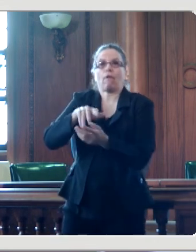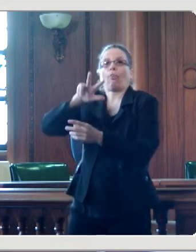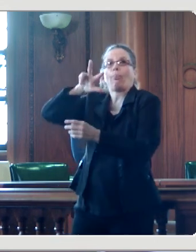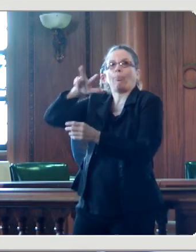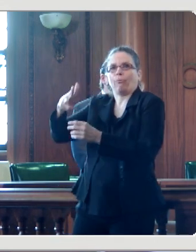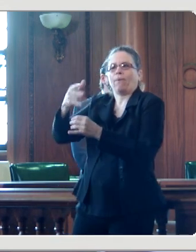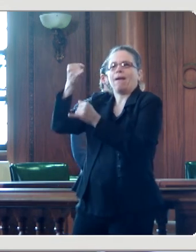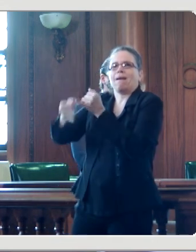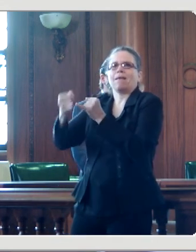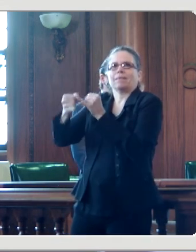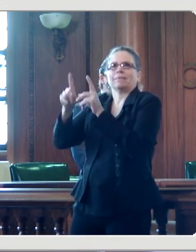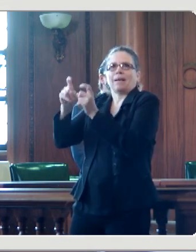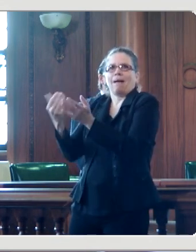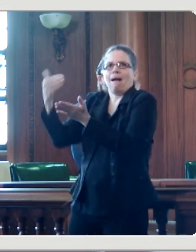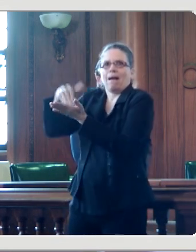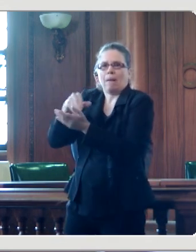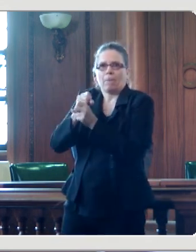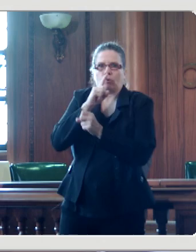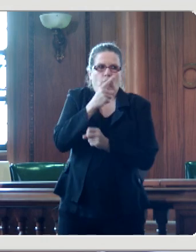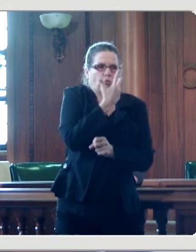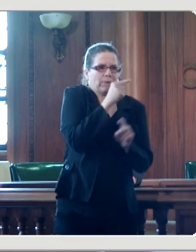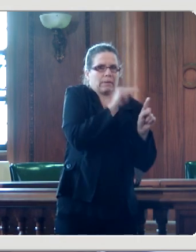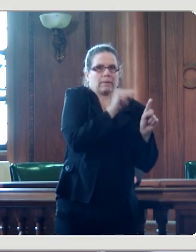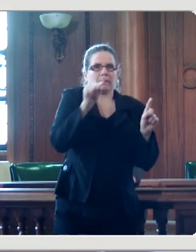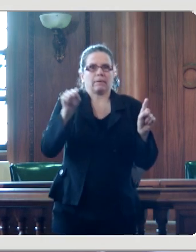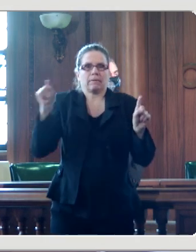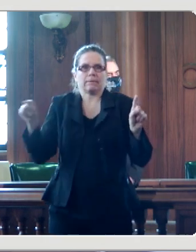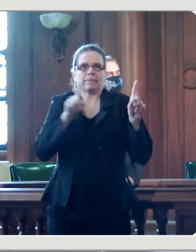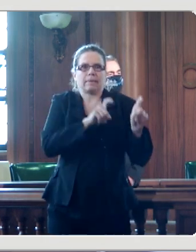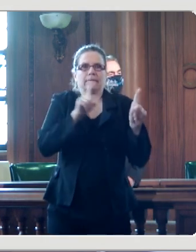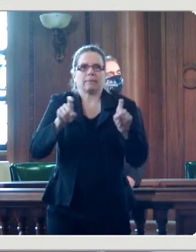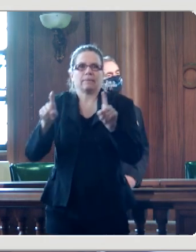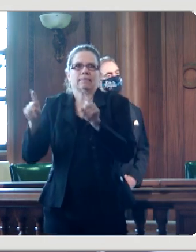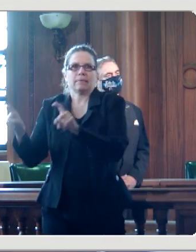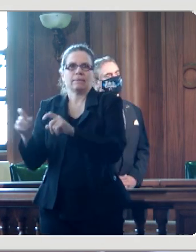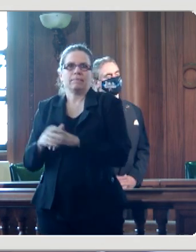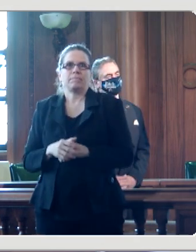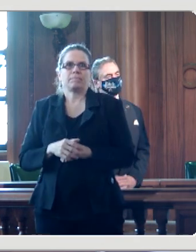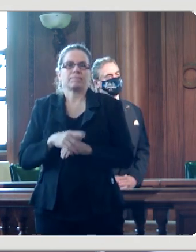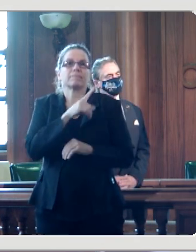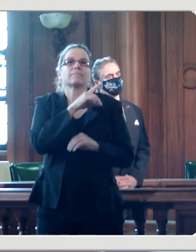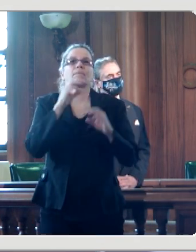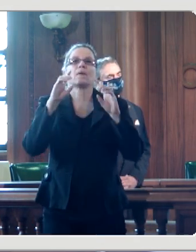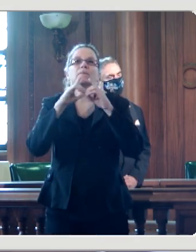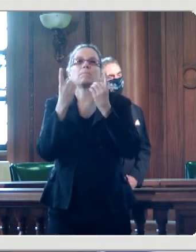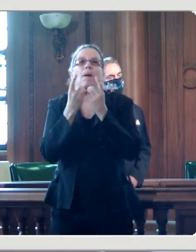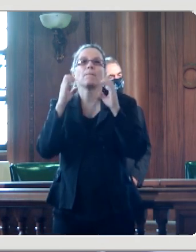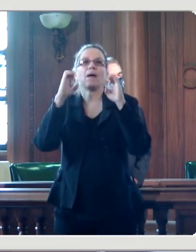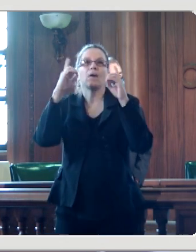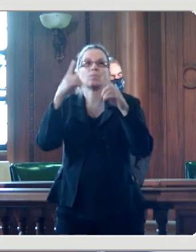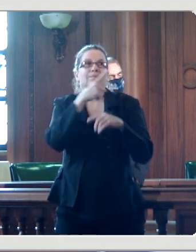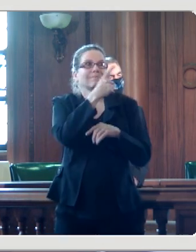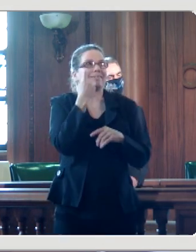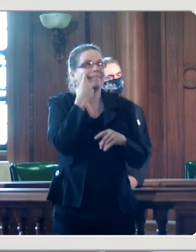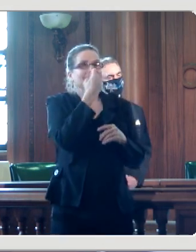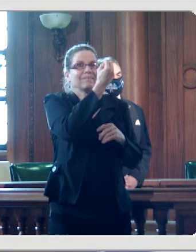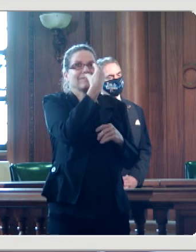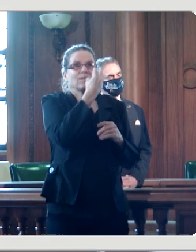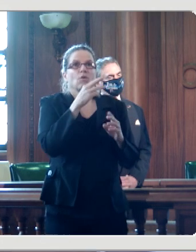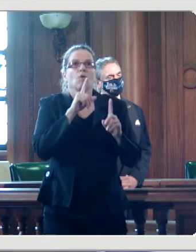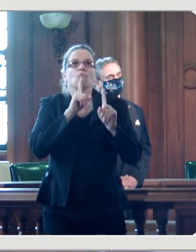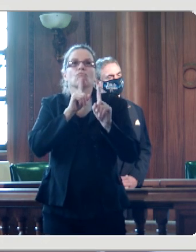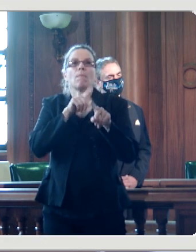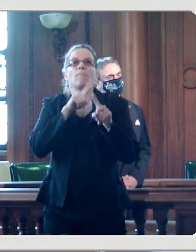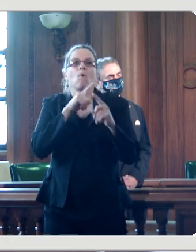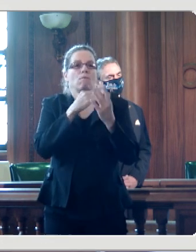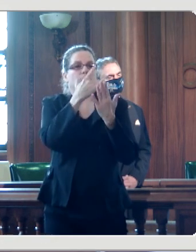DESE just issued a student learning time report, and Springfield exceeded all the requirements. So with